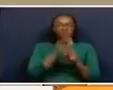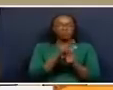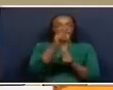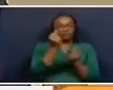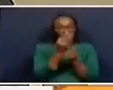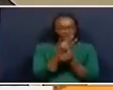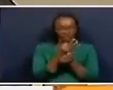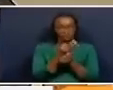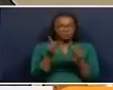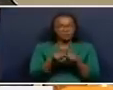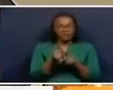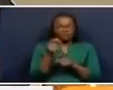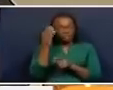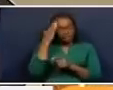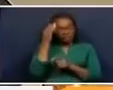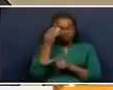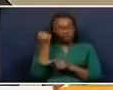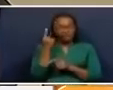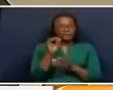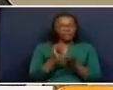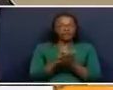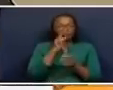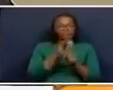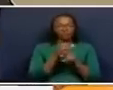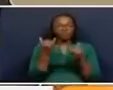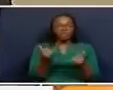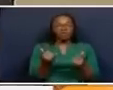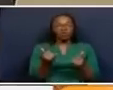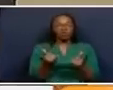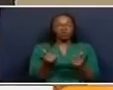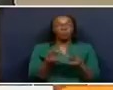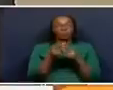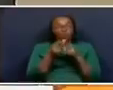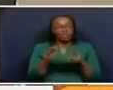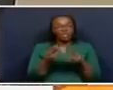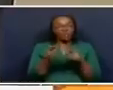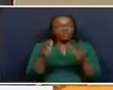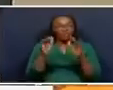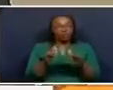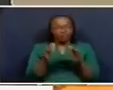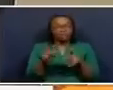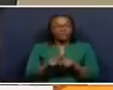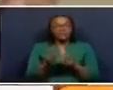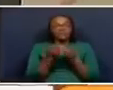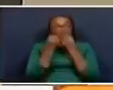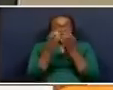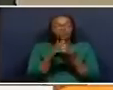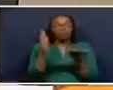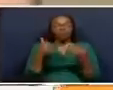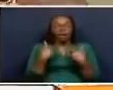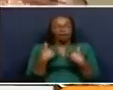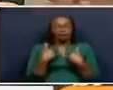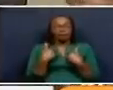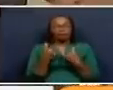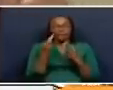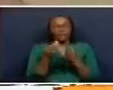you notice that the promises now are a little more cautious. Mm. And they are a lot more informed by reality. Because if you